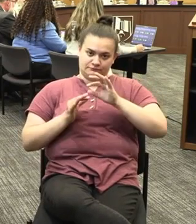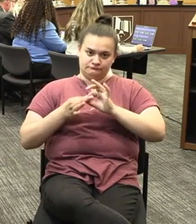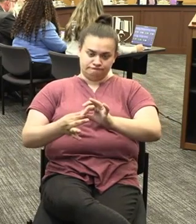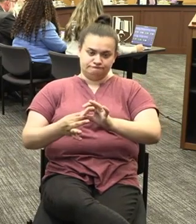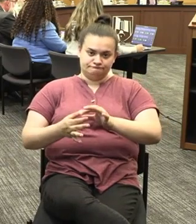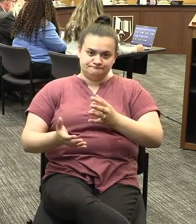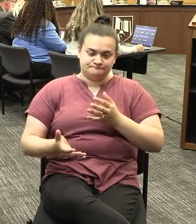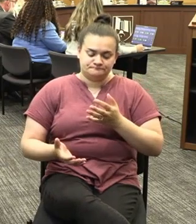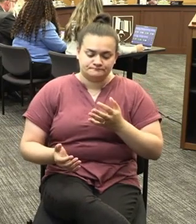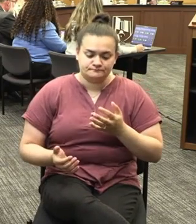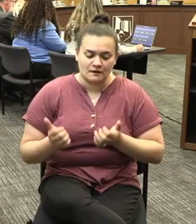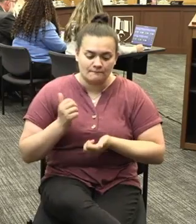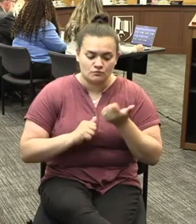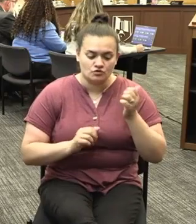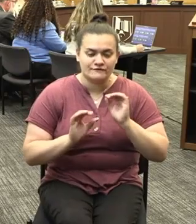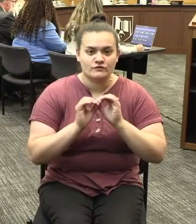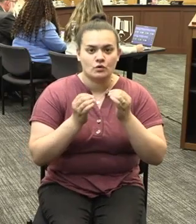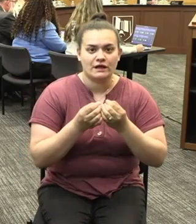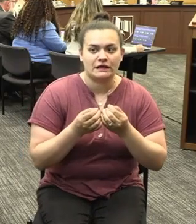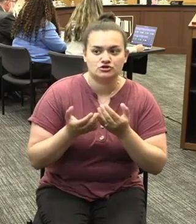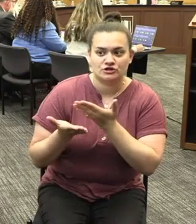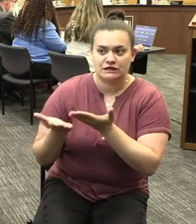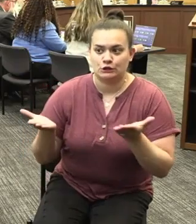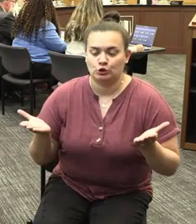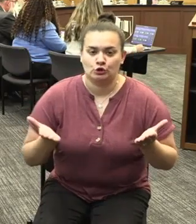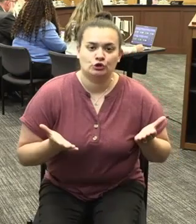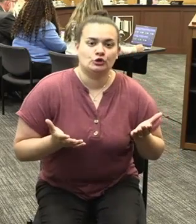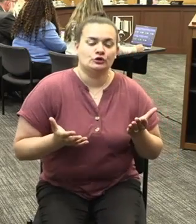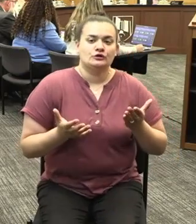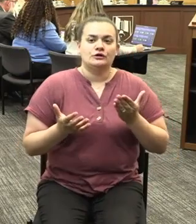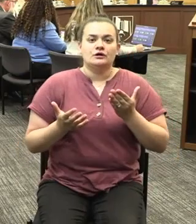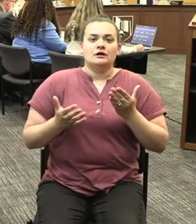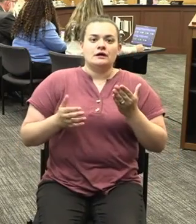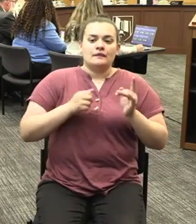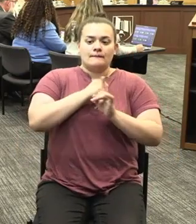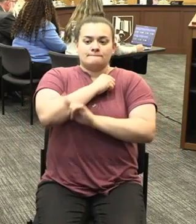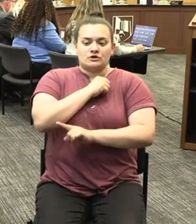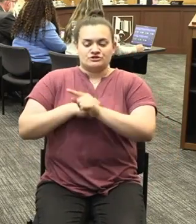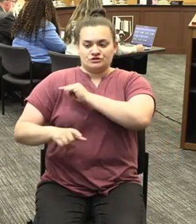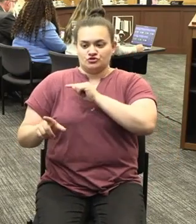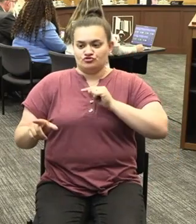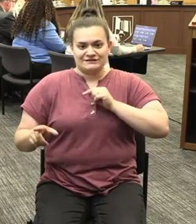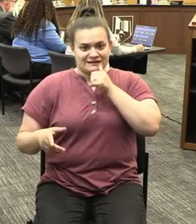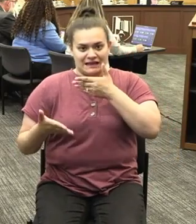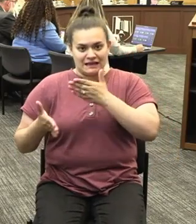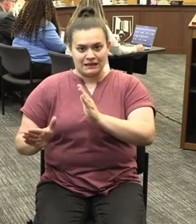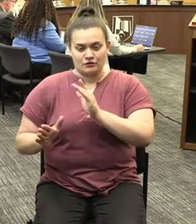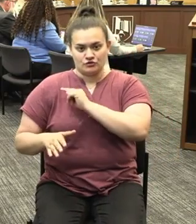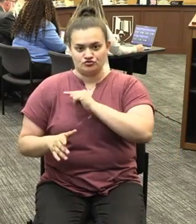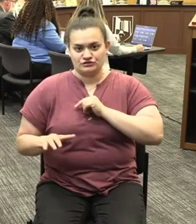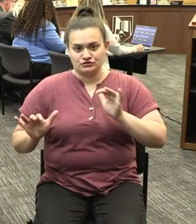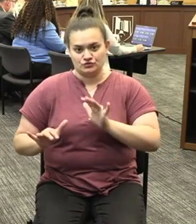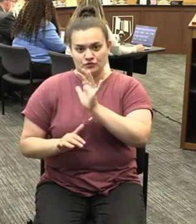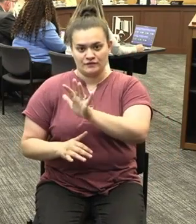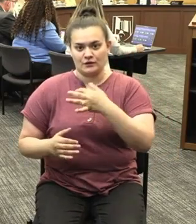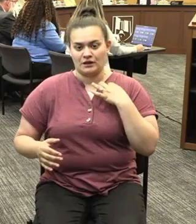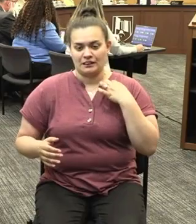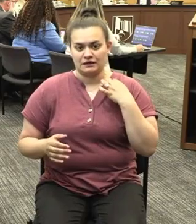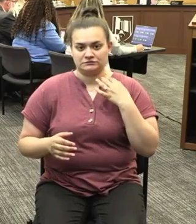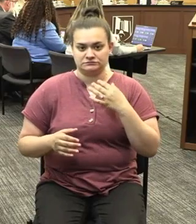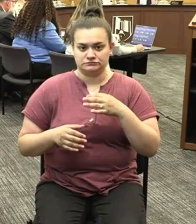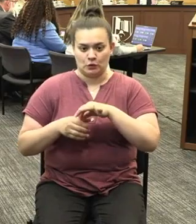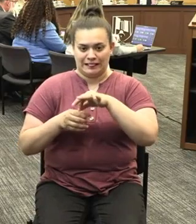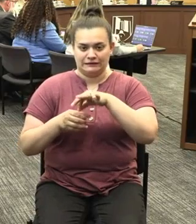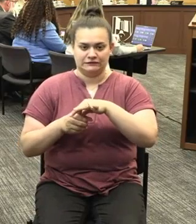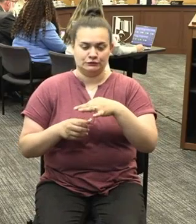most of the organizations around us that are over us, they're punishing a trustee and not allowing the trustee to do their elected duties. So that